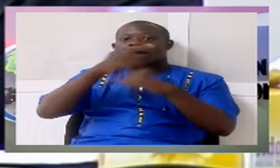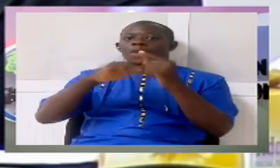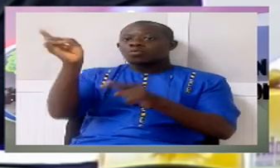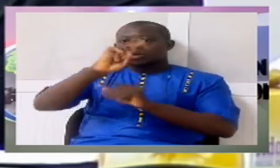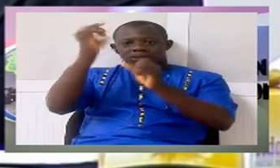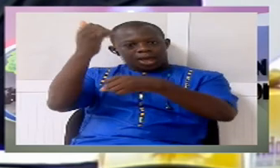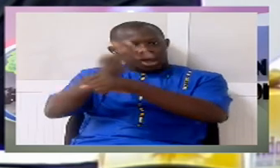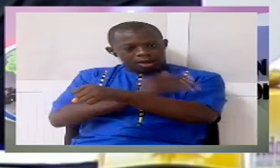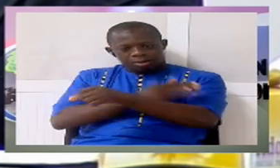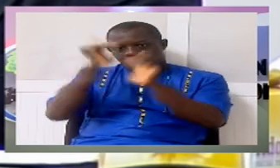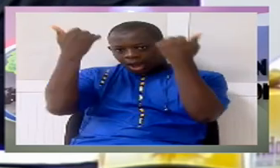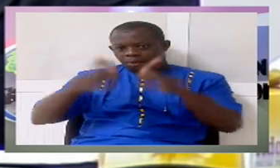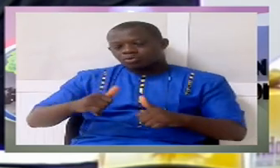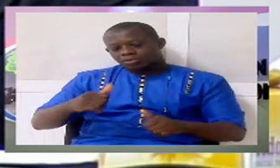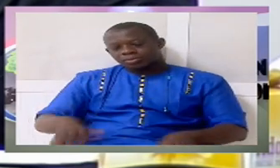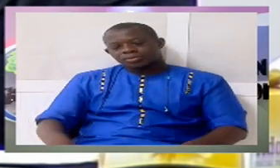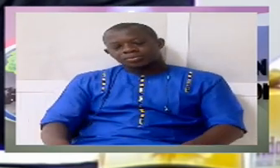happened.